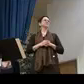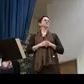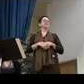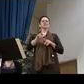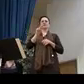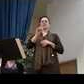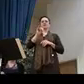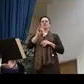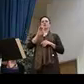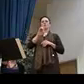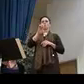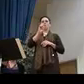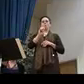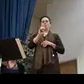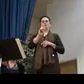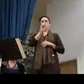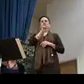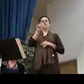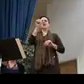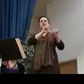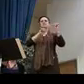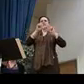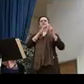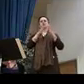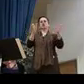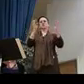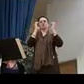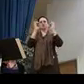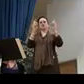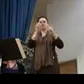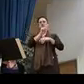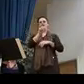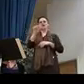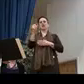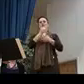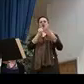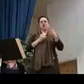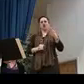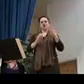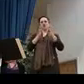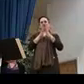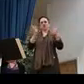Science, General Education, Associate of Arts, General Education.